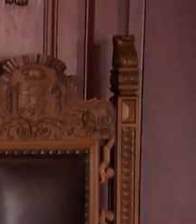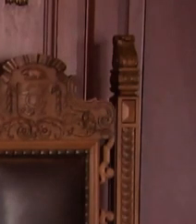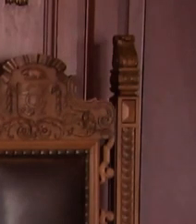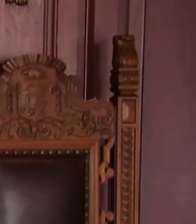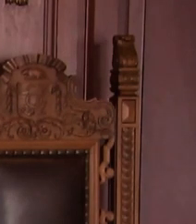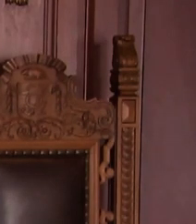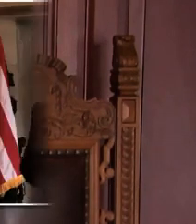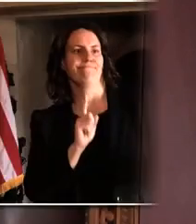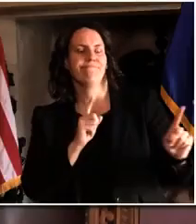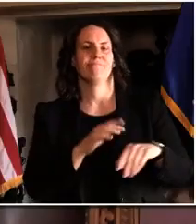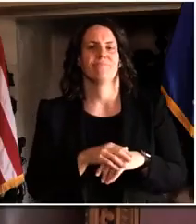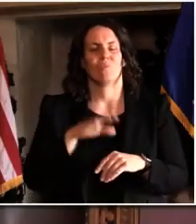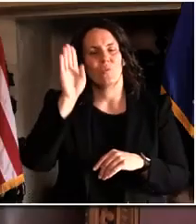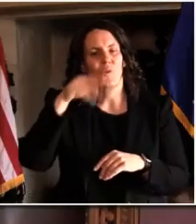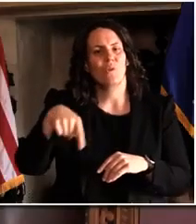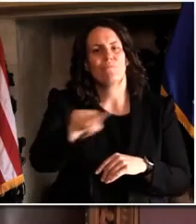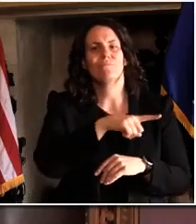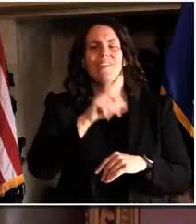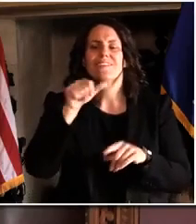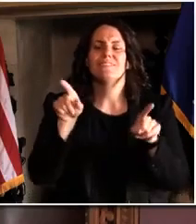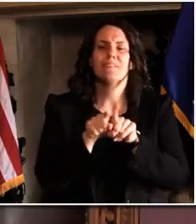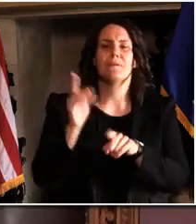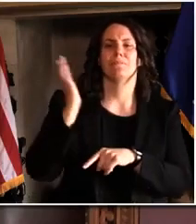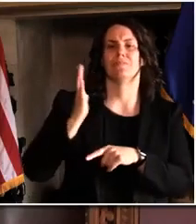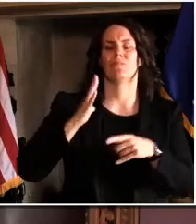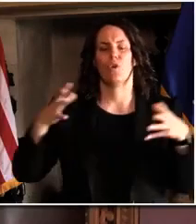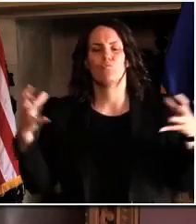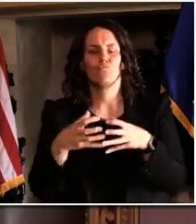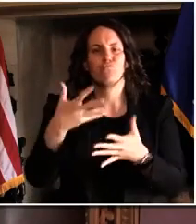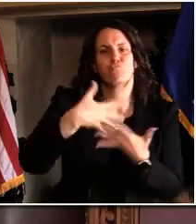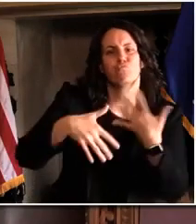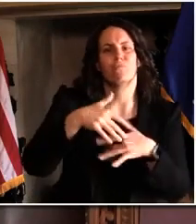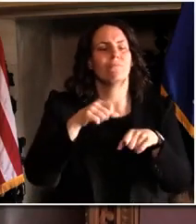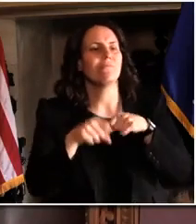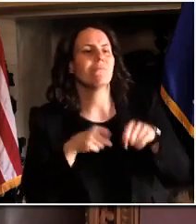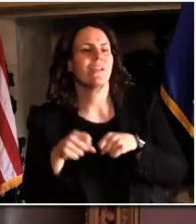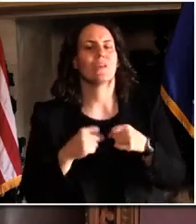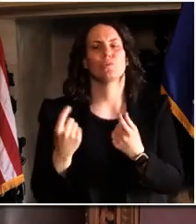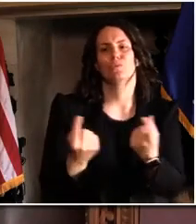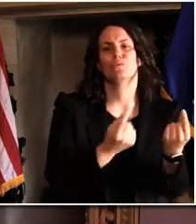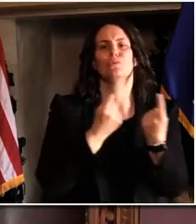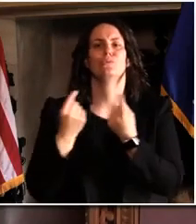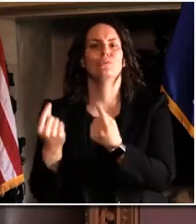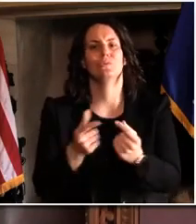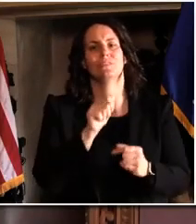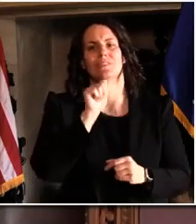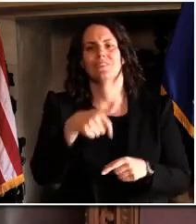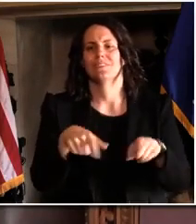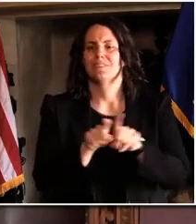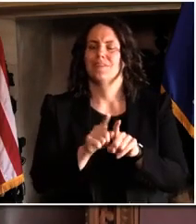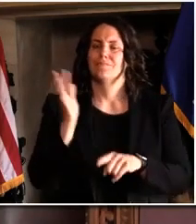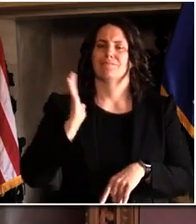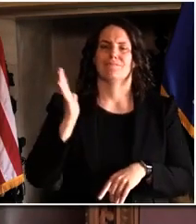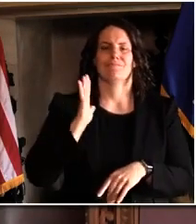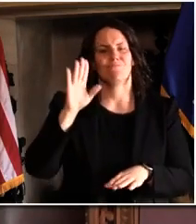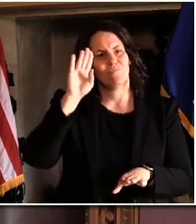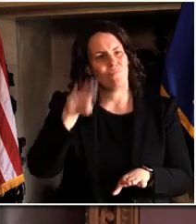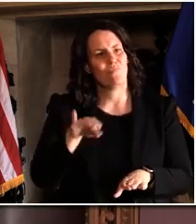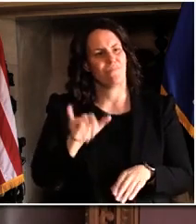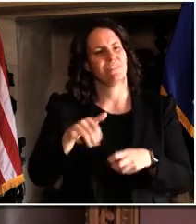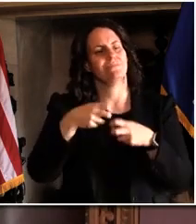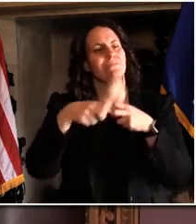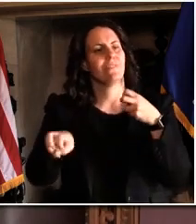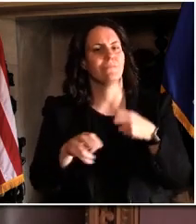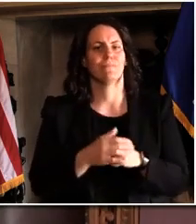aren't meeting with work colleagues for tea or coffee like we usually would. My kids and grandkids aren't coming to visit me and the